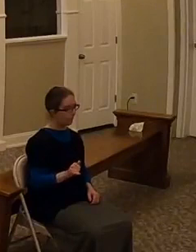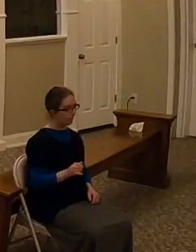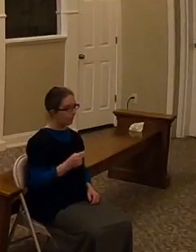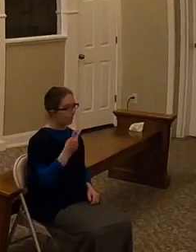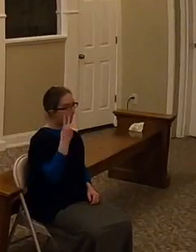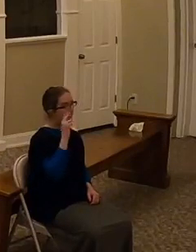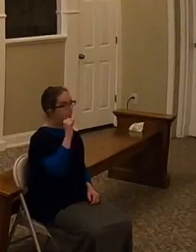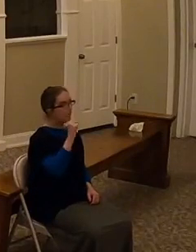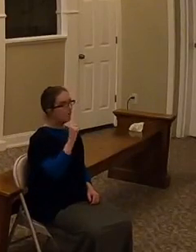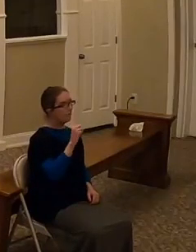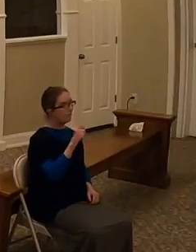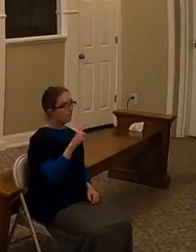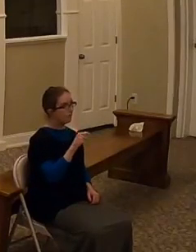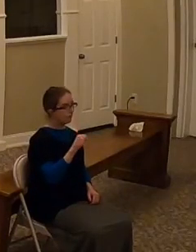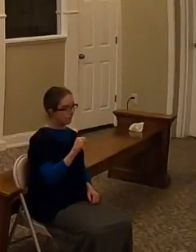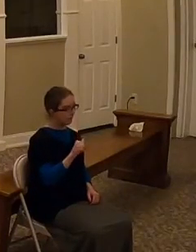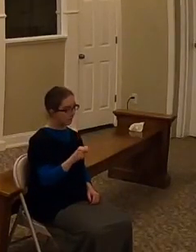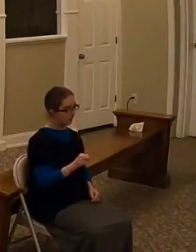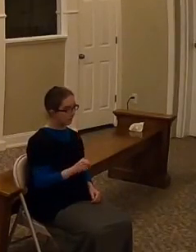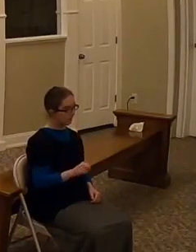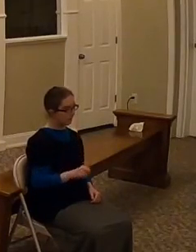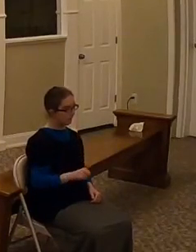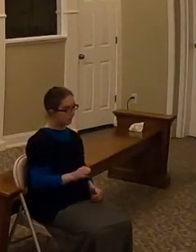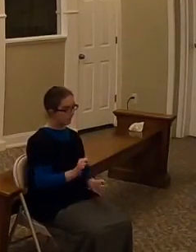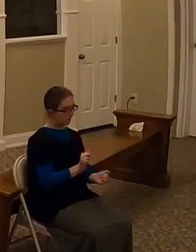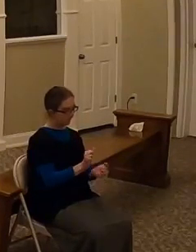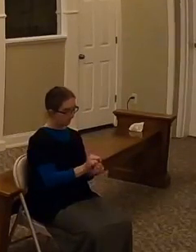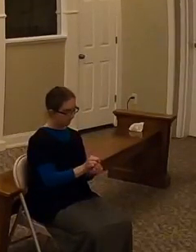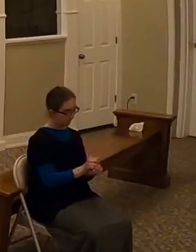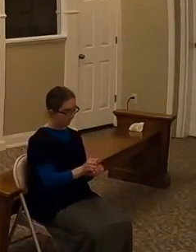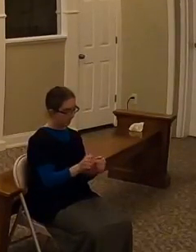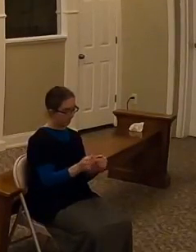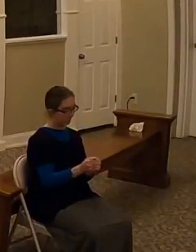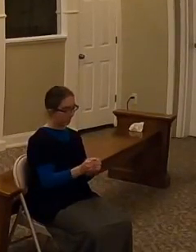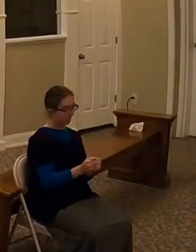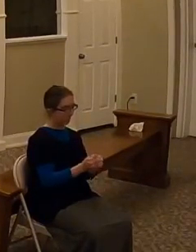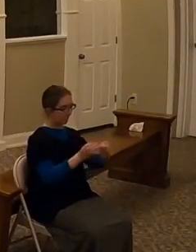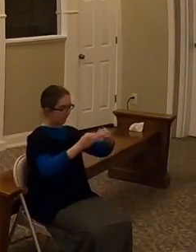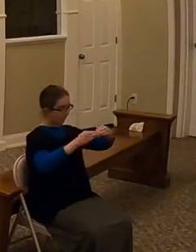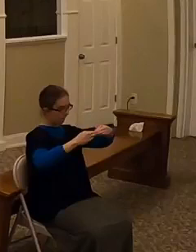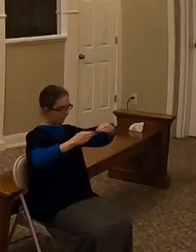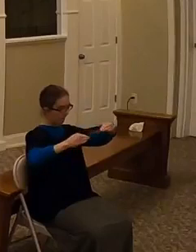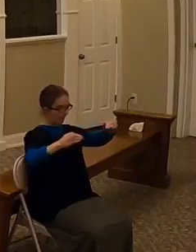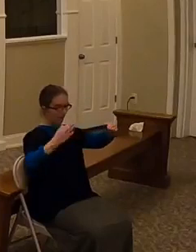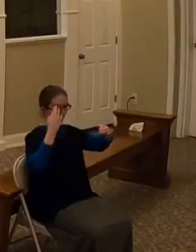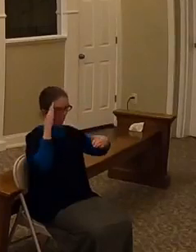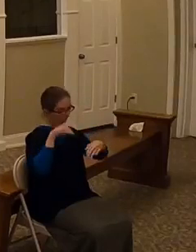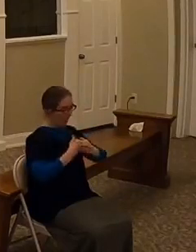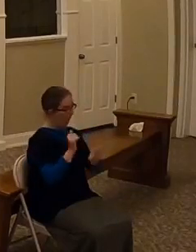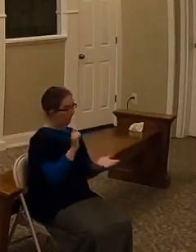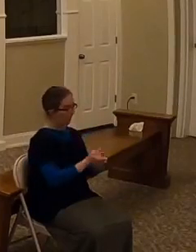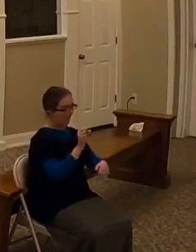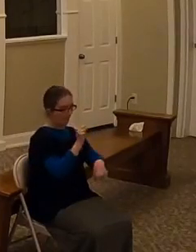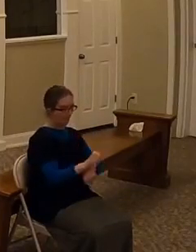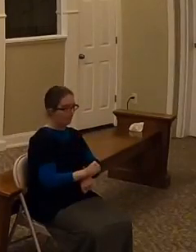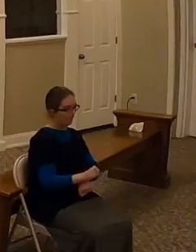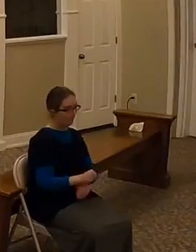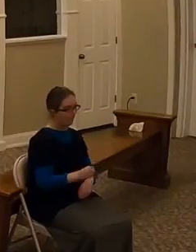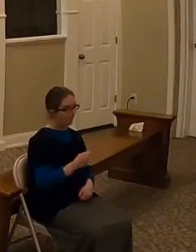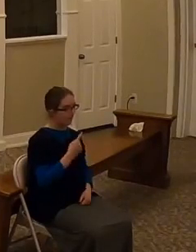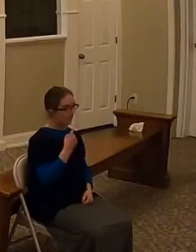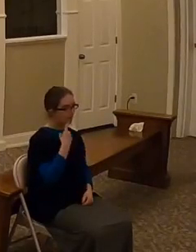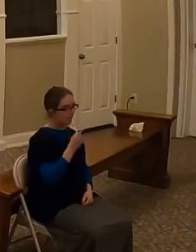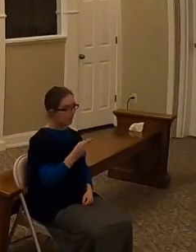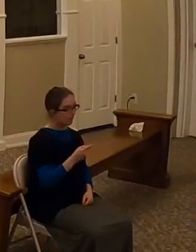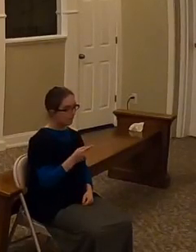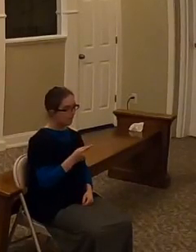that sextant. And then somehow or another they measure down from there with the horizon line. I don't know how that works, but anyway, they can tell where they're at